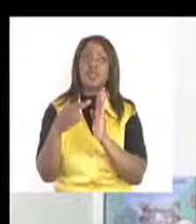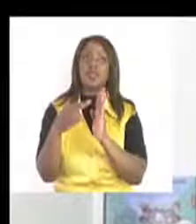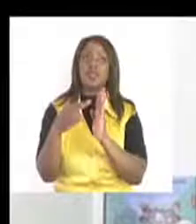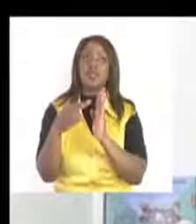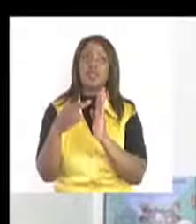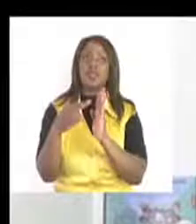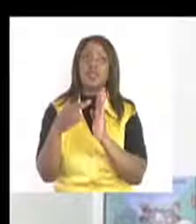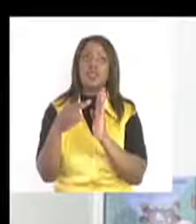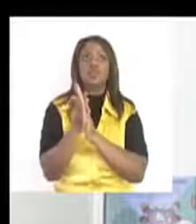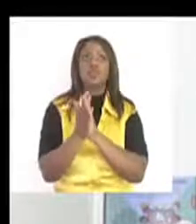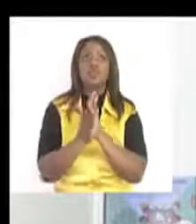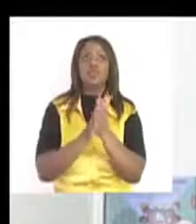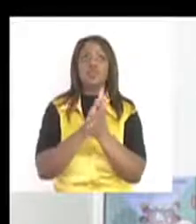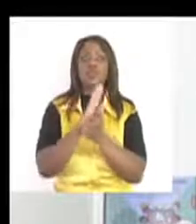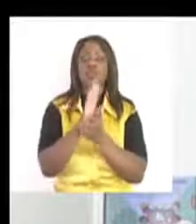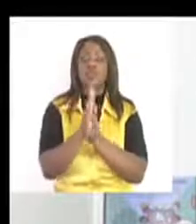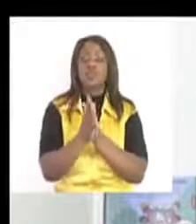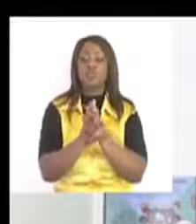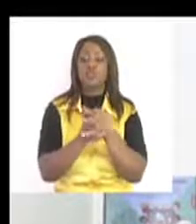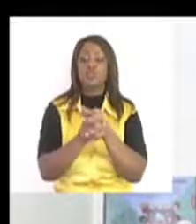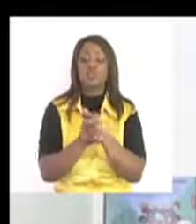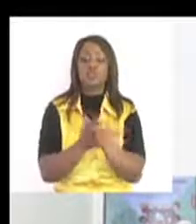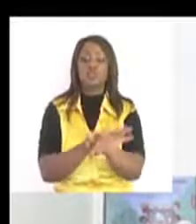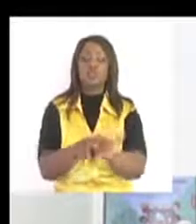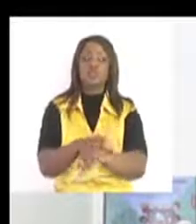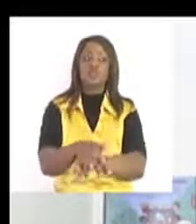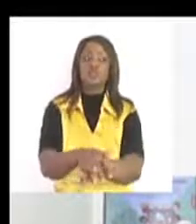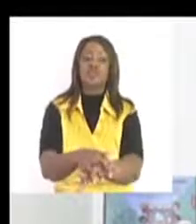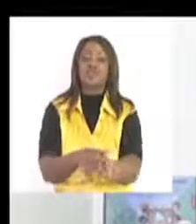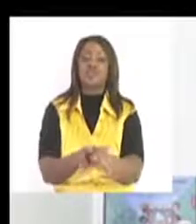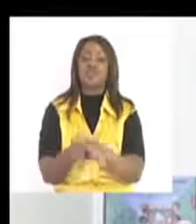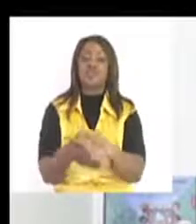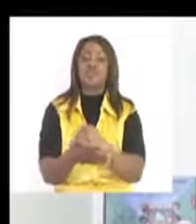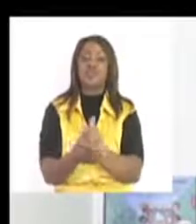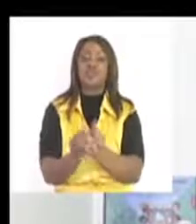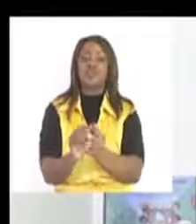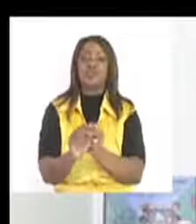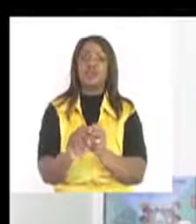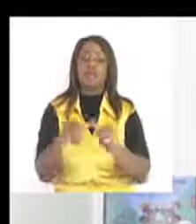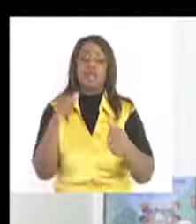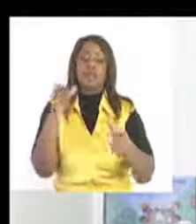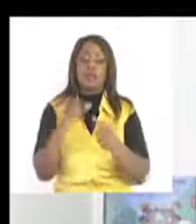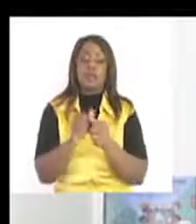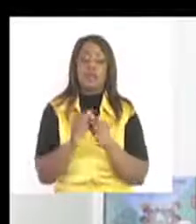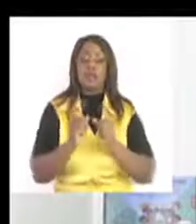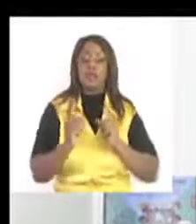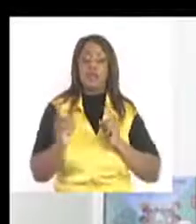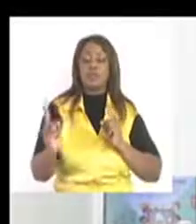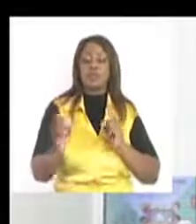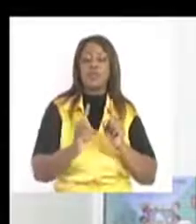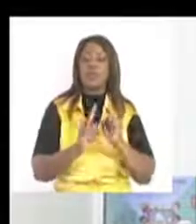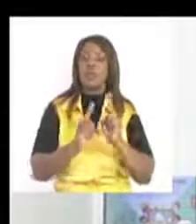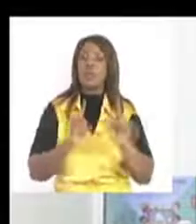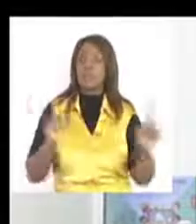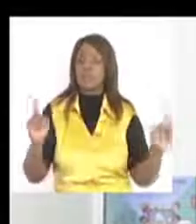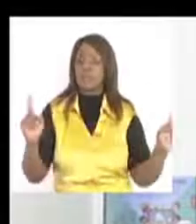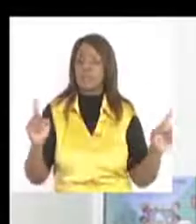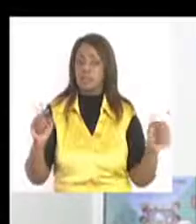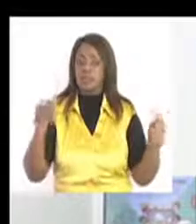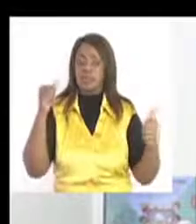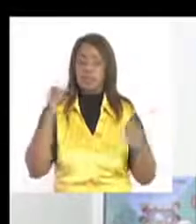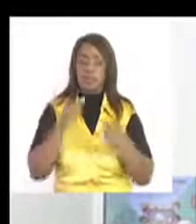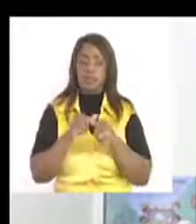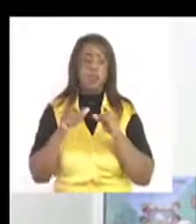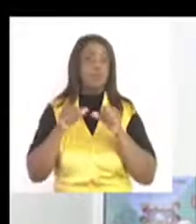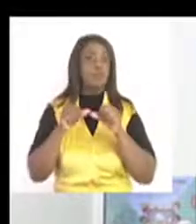Make sure all the parts of your hands are sanitized. Keep the social distance by stretching out,